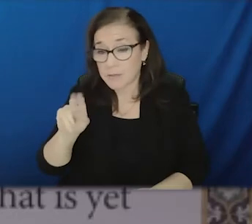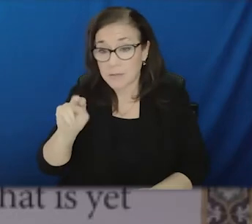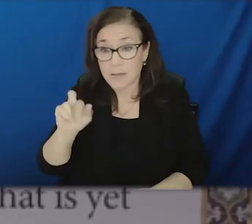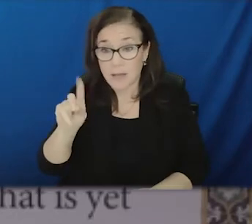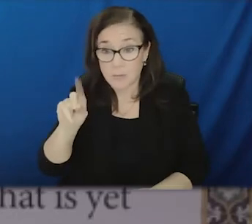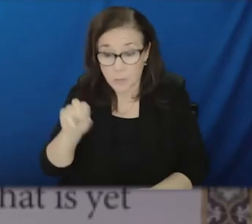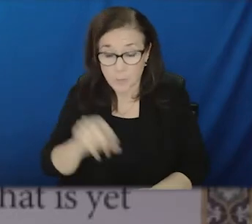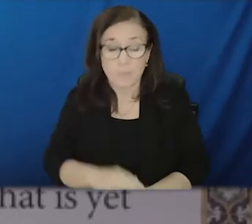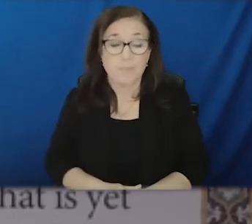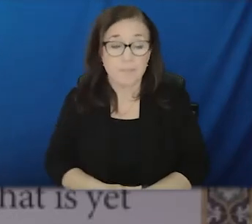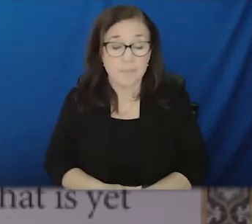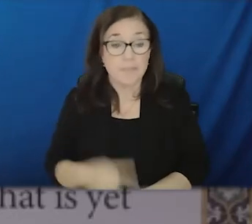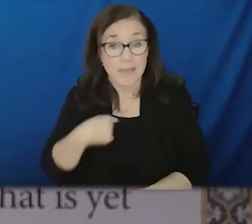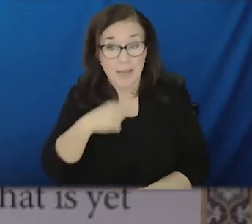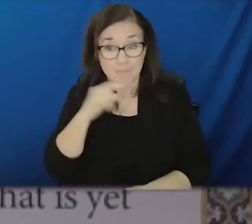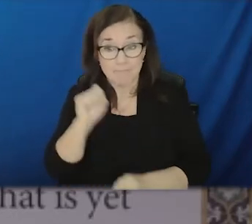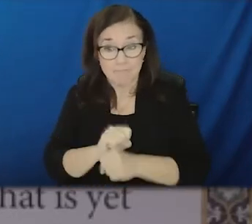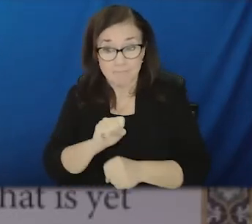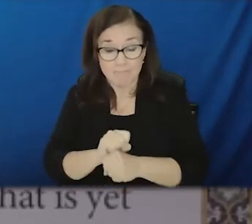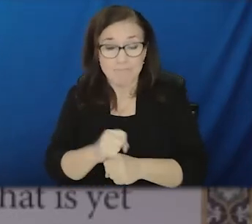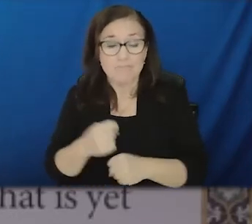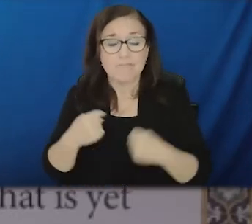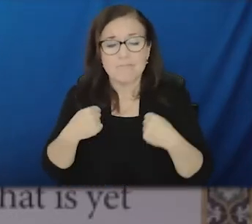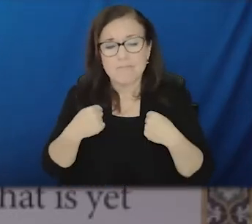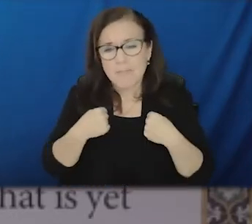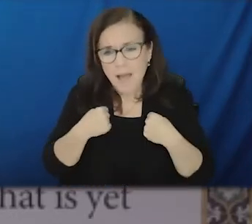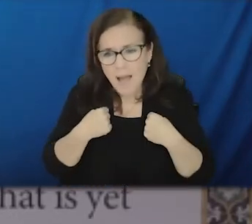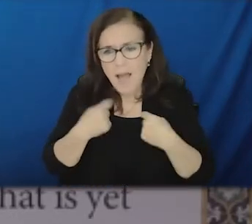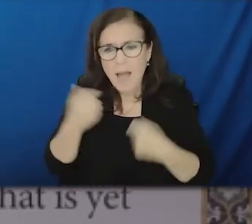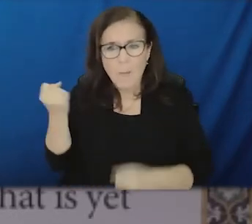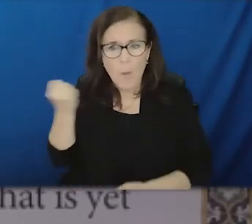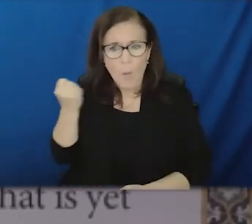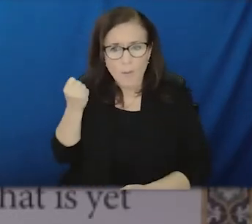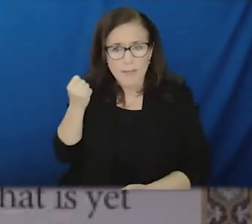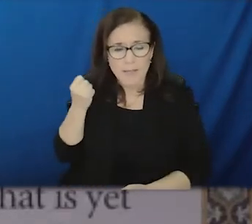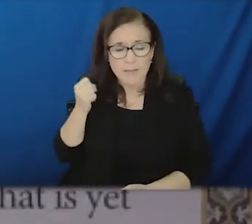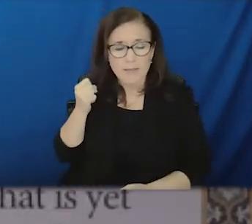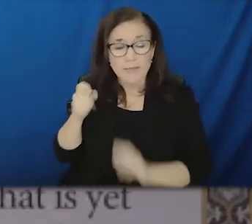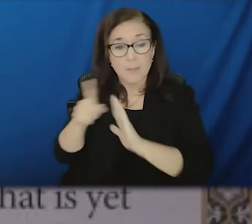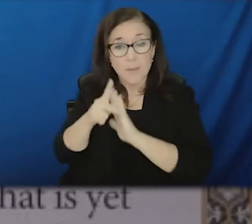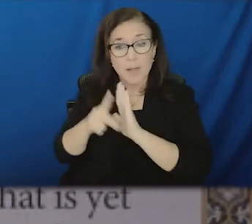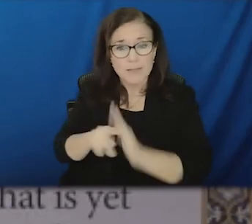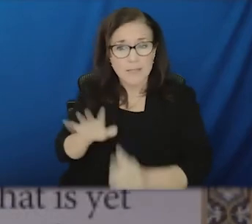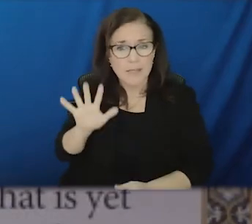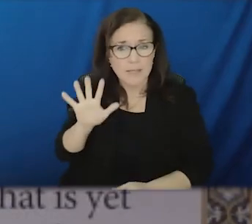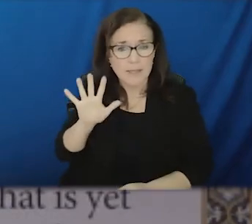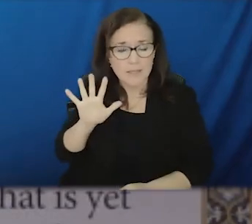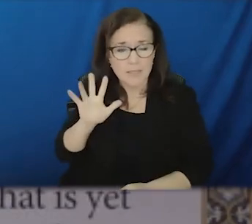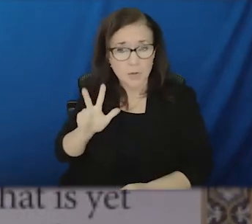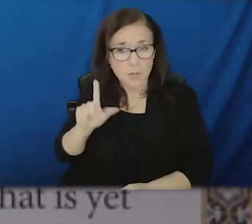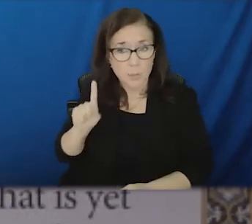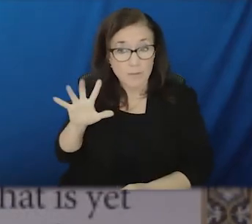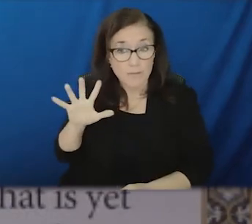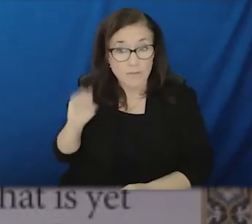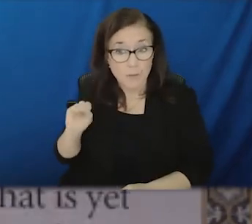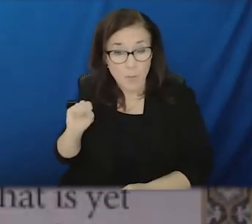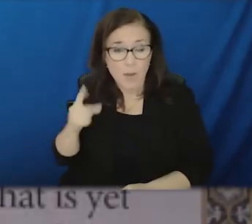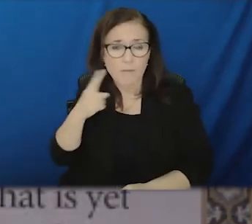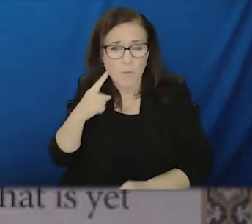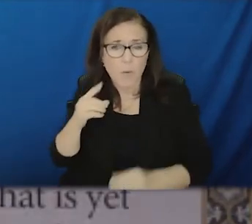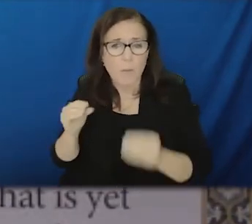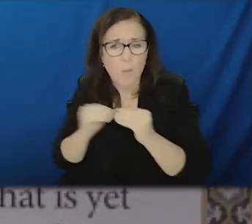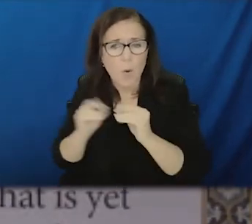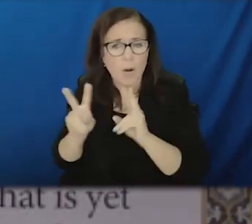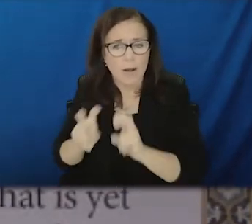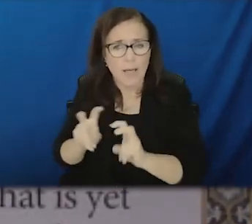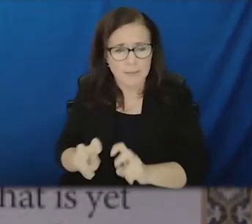I am actually pulling back Board Policy 5131 for further analysis and alignment with our